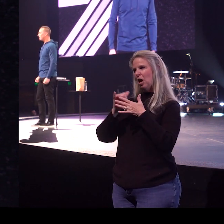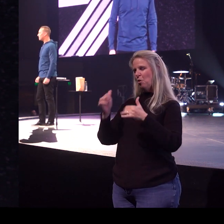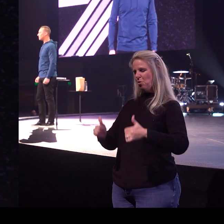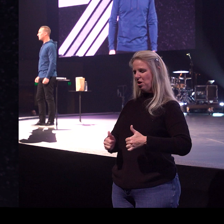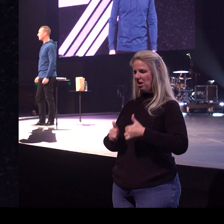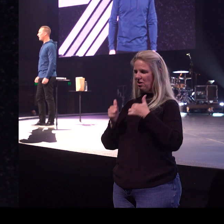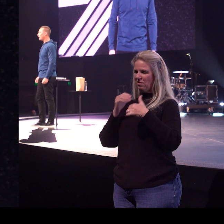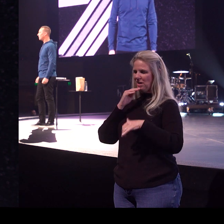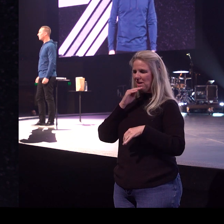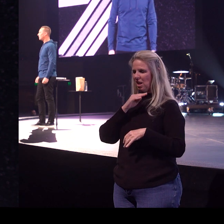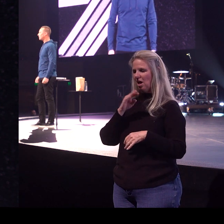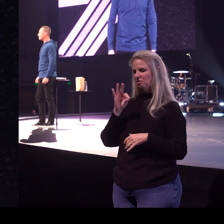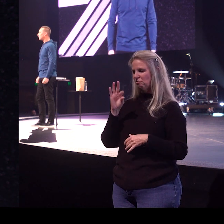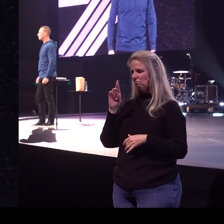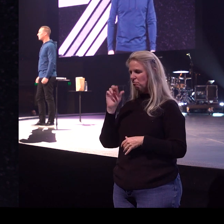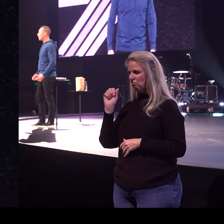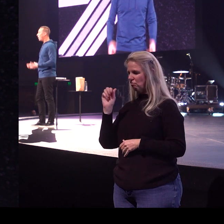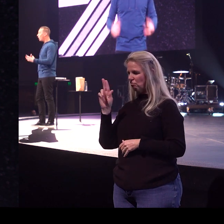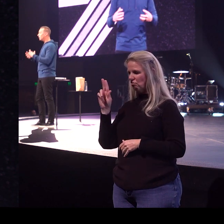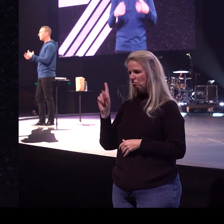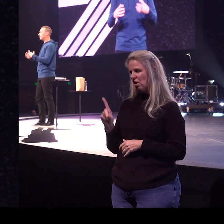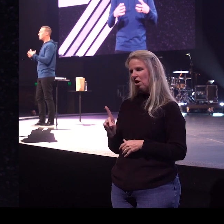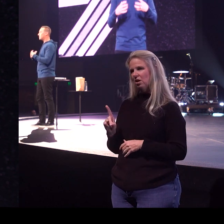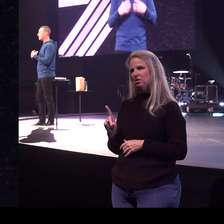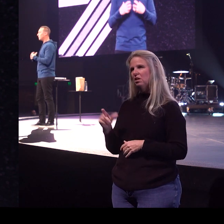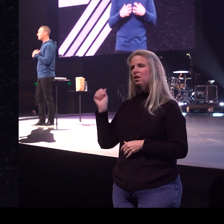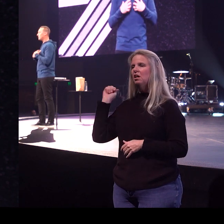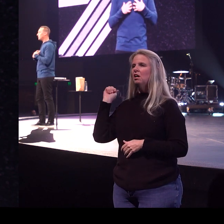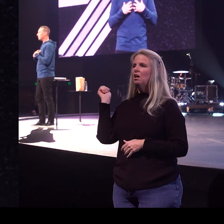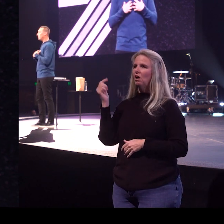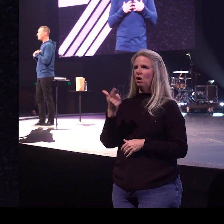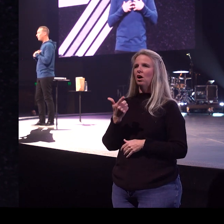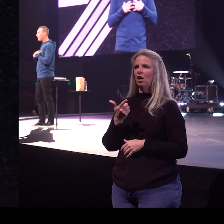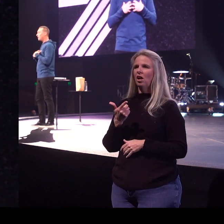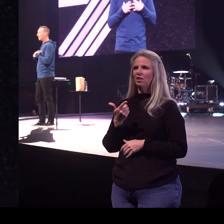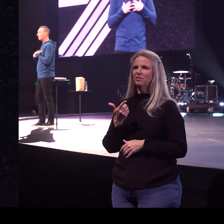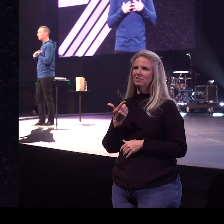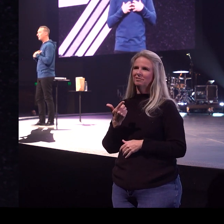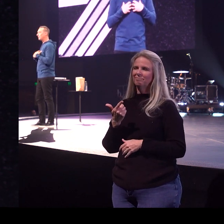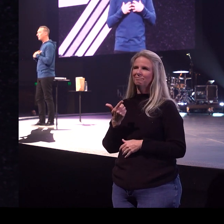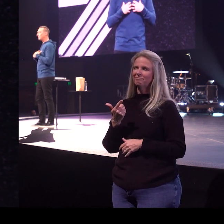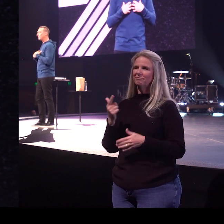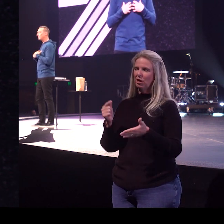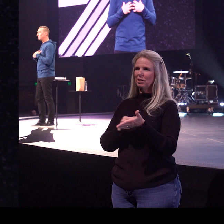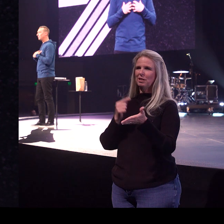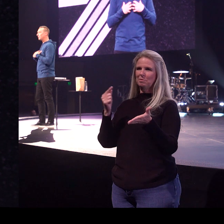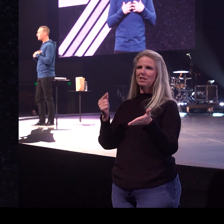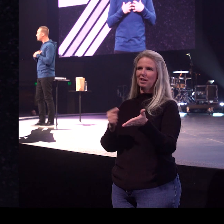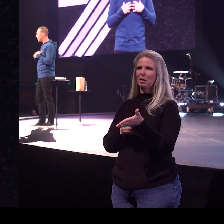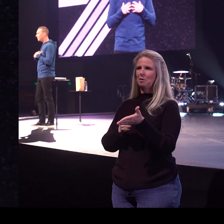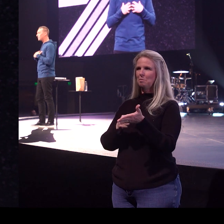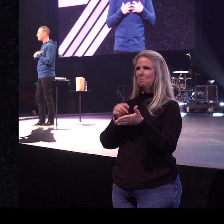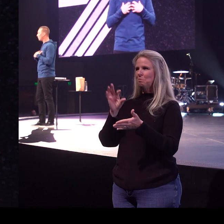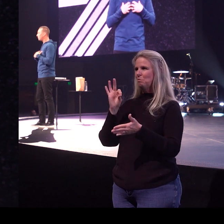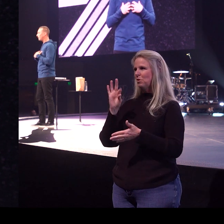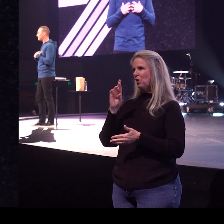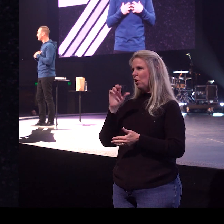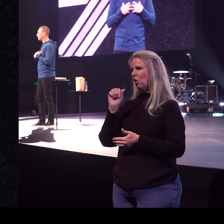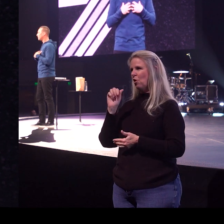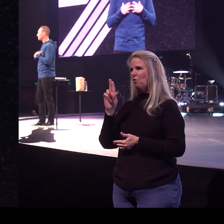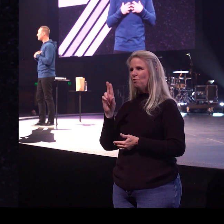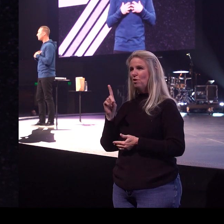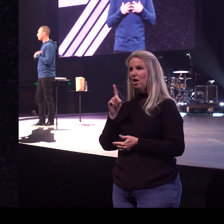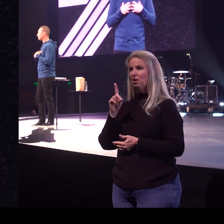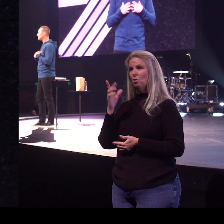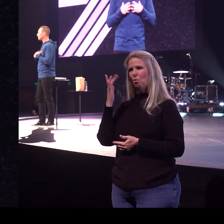I want you to hear something today. All of us, to some extent, are a fraud. Because none of us are perfect.